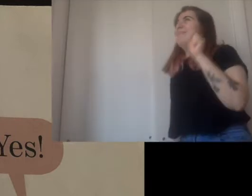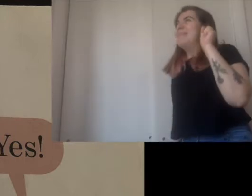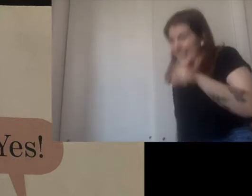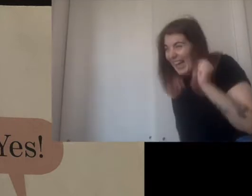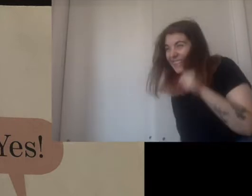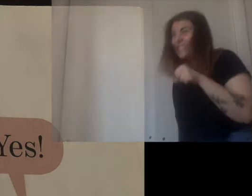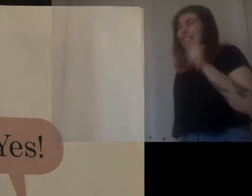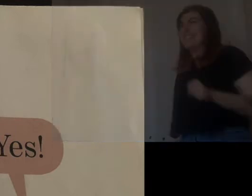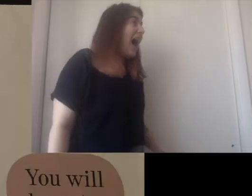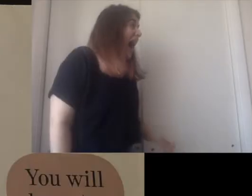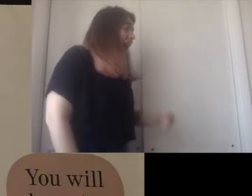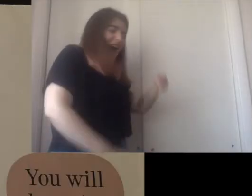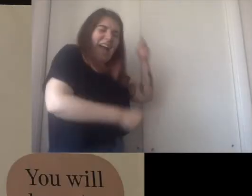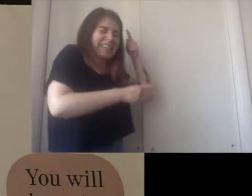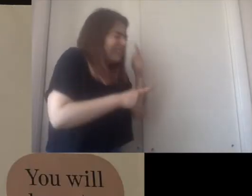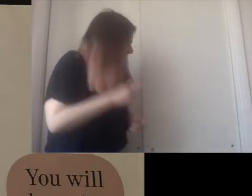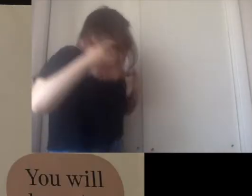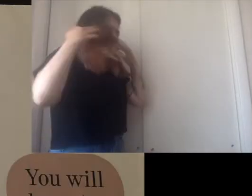Yes!